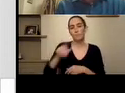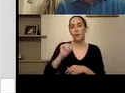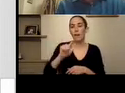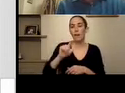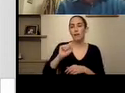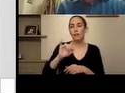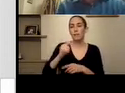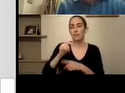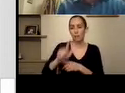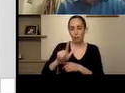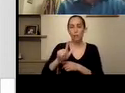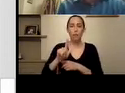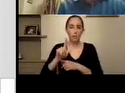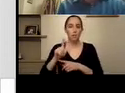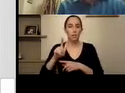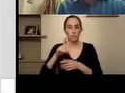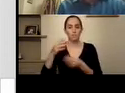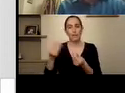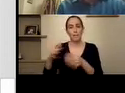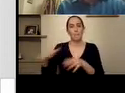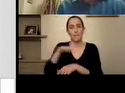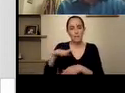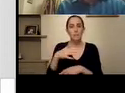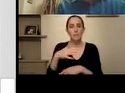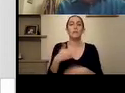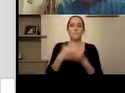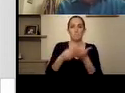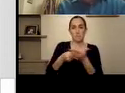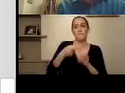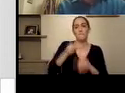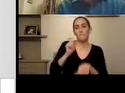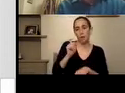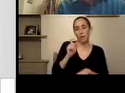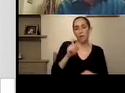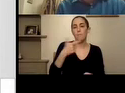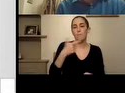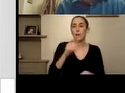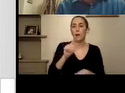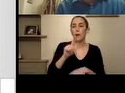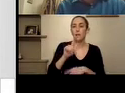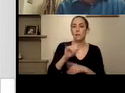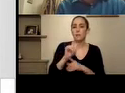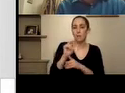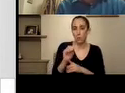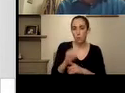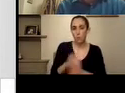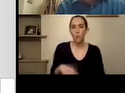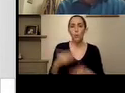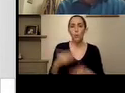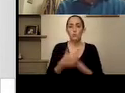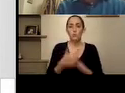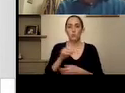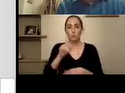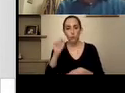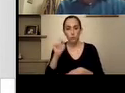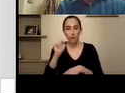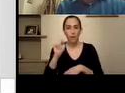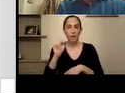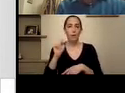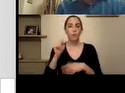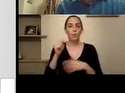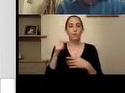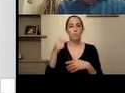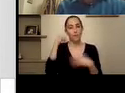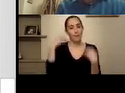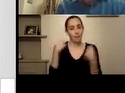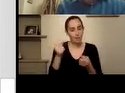Golisano Foundation. We have a new downtown mental health services center, right near Eastman Center. It's great. And our new